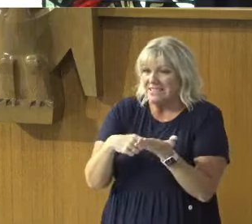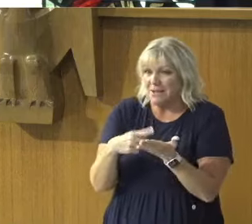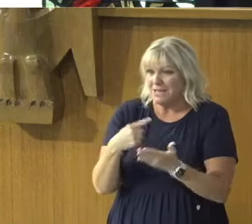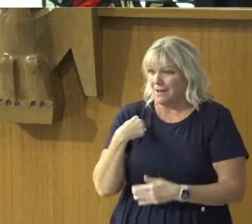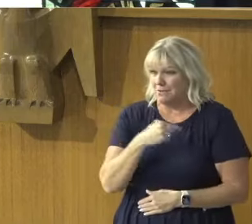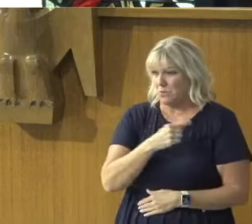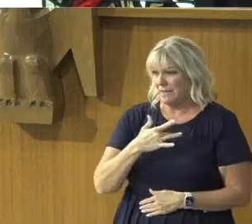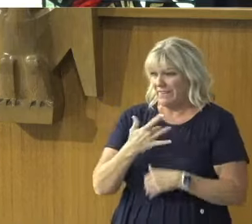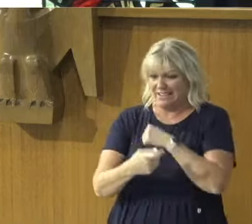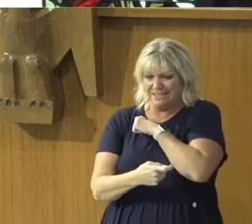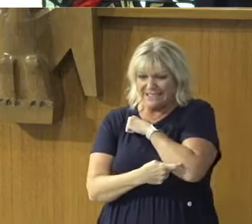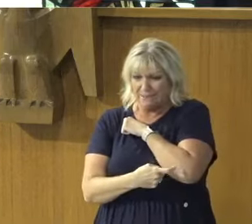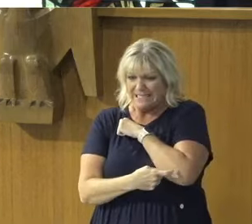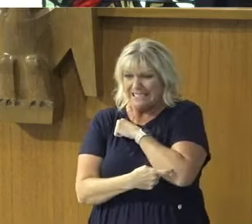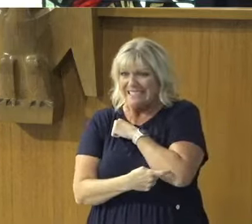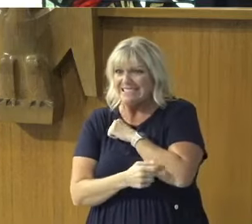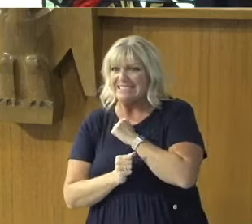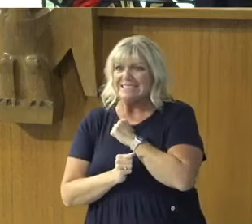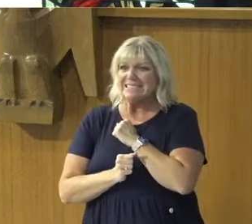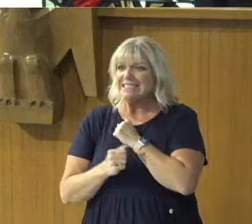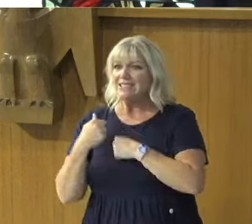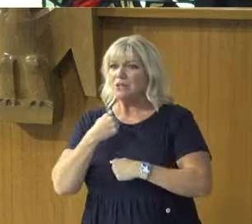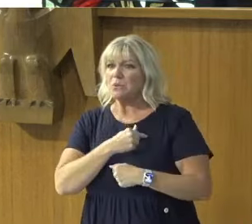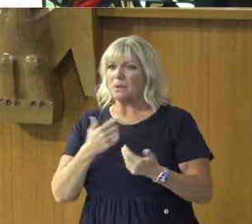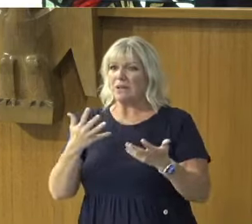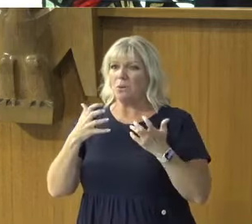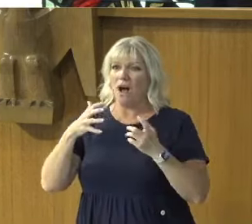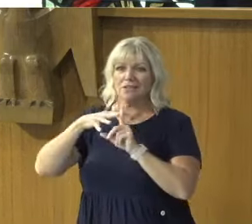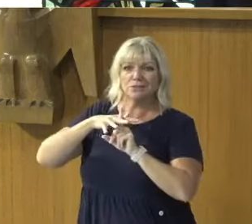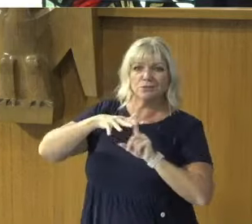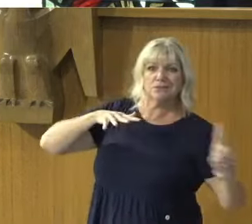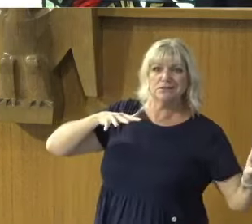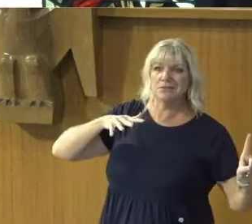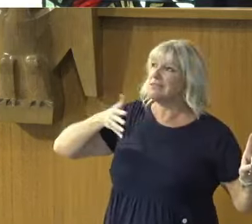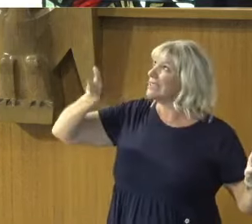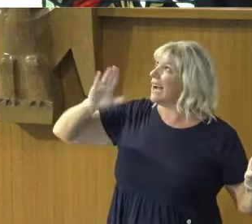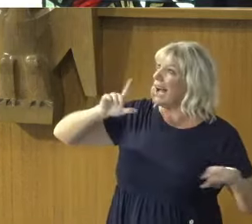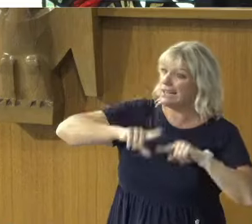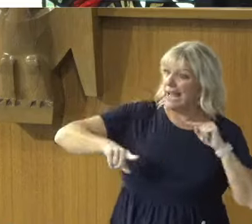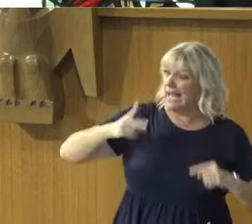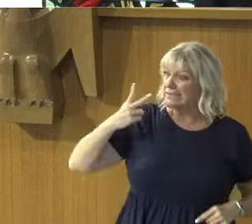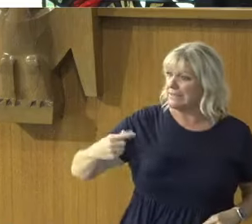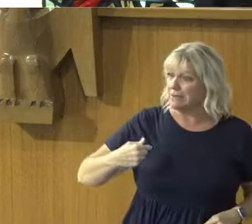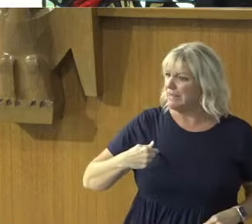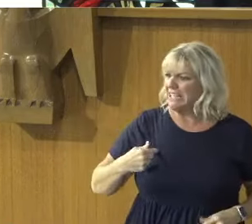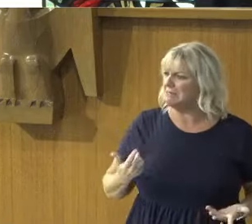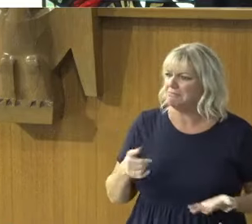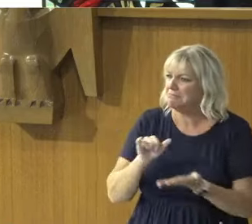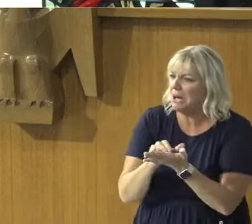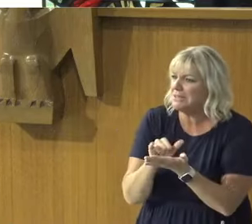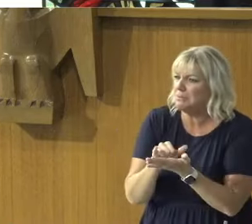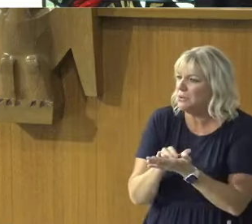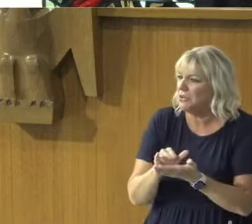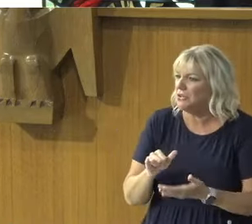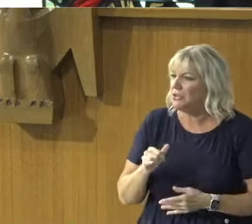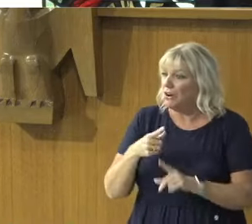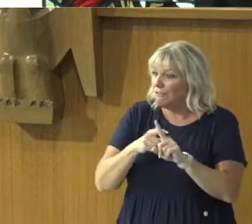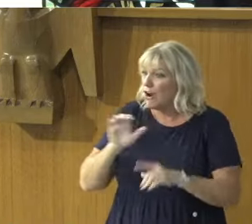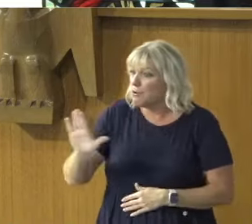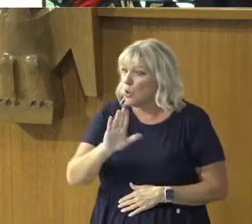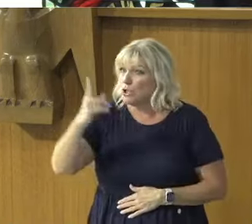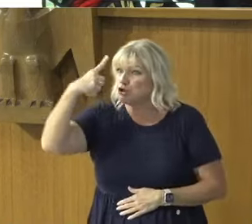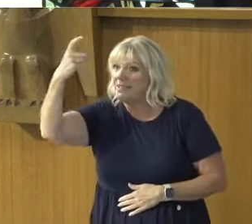times in our lives, there's no place to run away from God. There's no place to hide from the holy dreams of your life. A